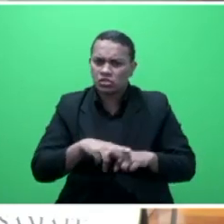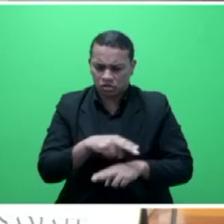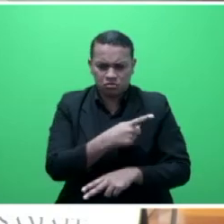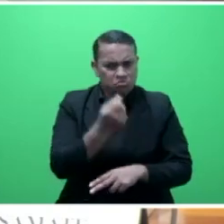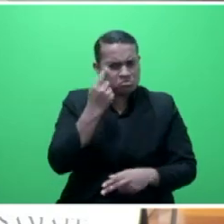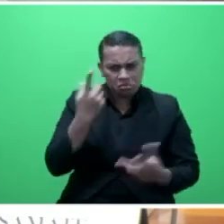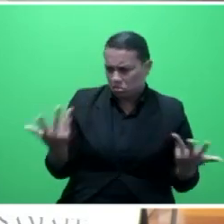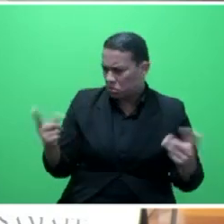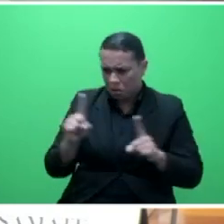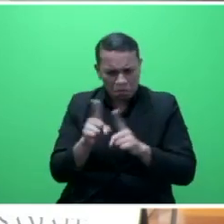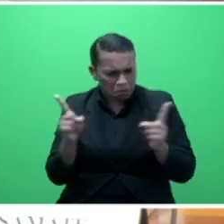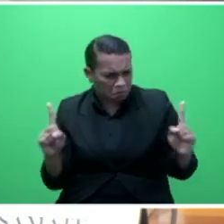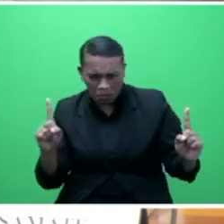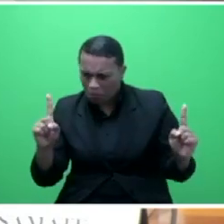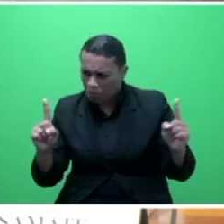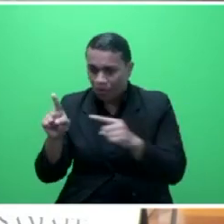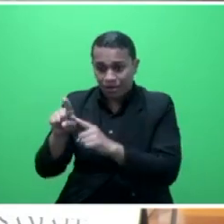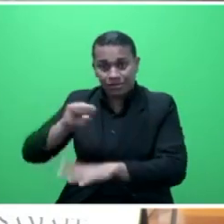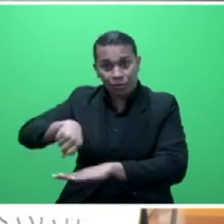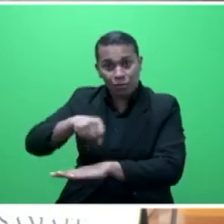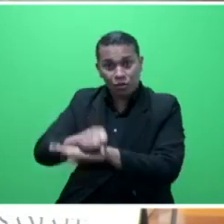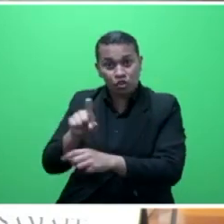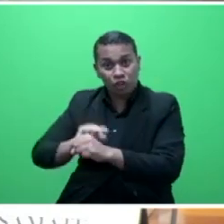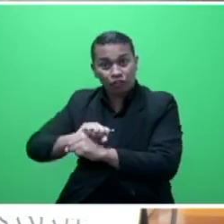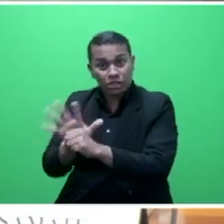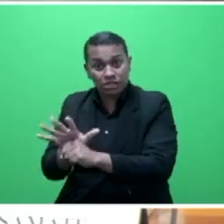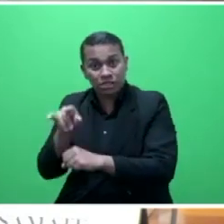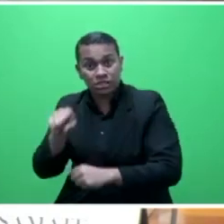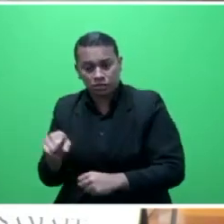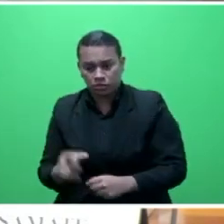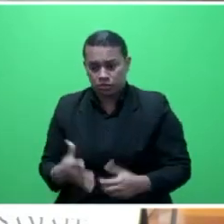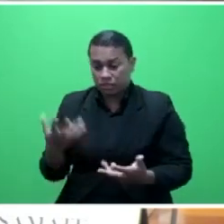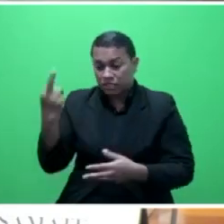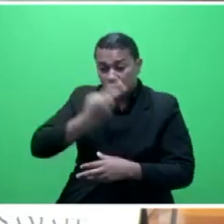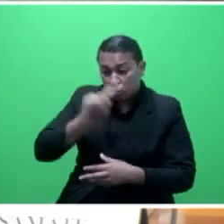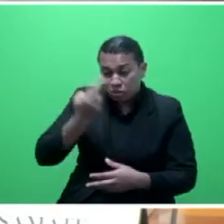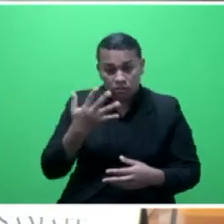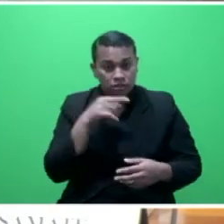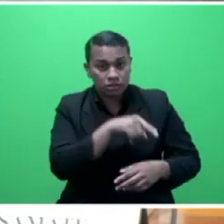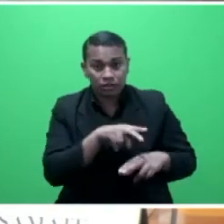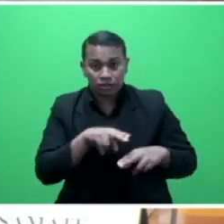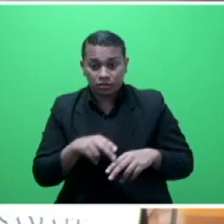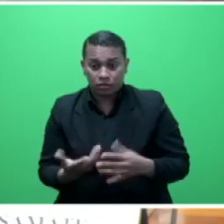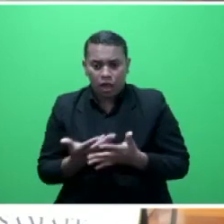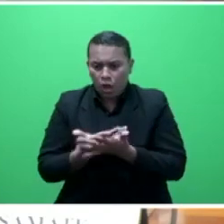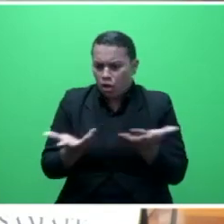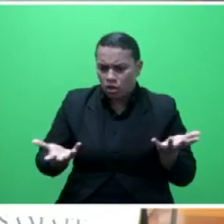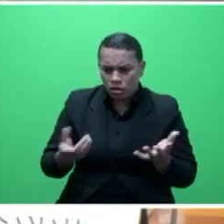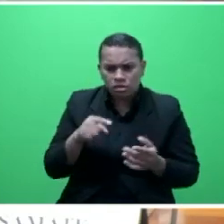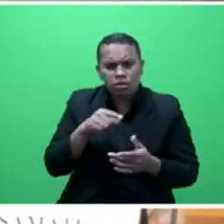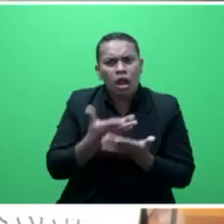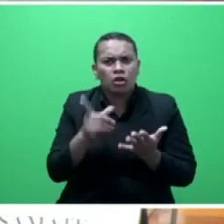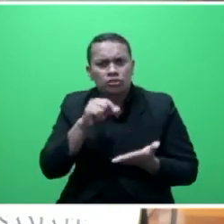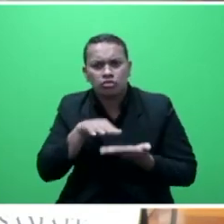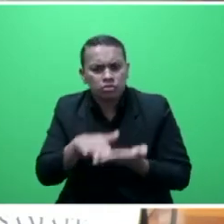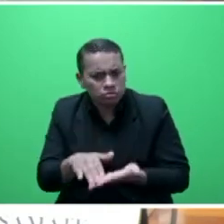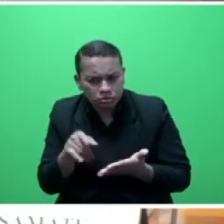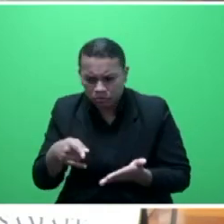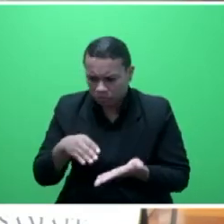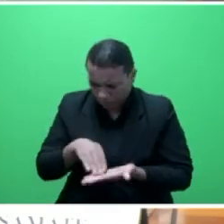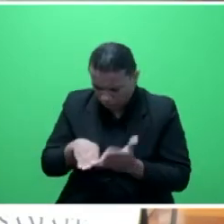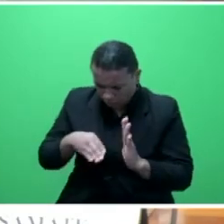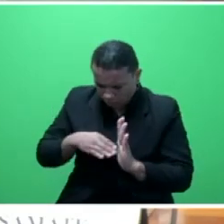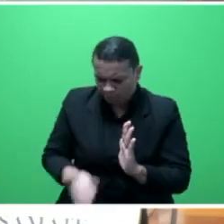COVID recession and a COVID depression are Herculean efforts to stimulate economies. In Fiji's case, Mr. Speaker,